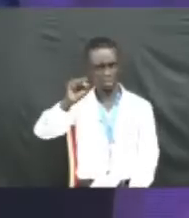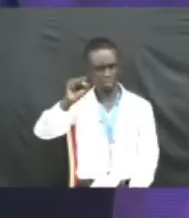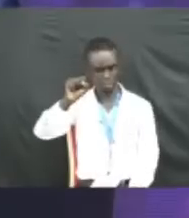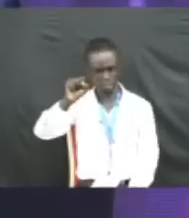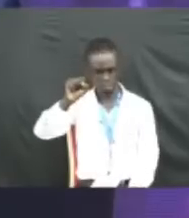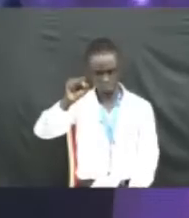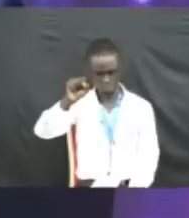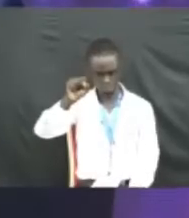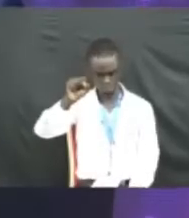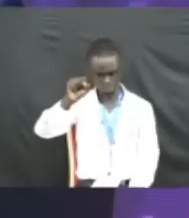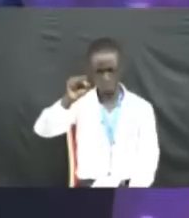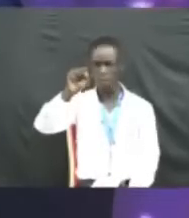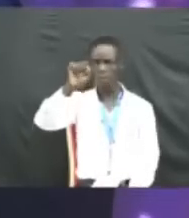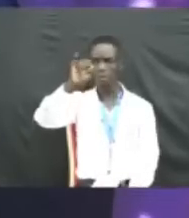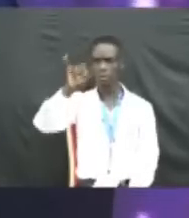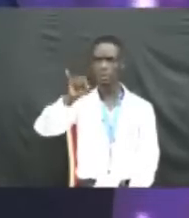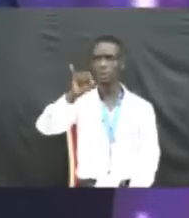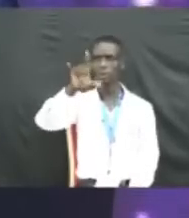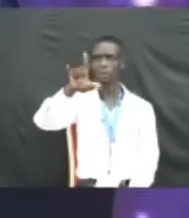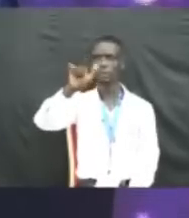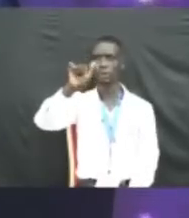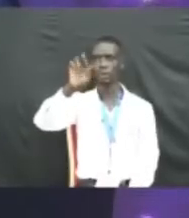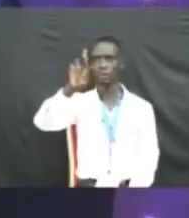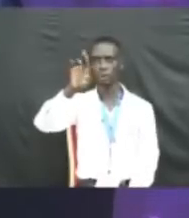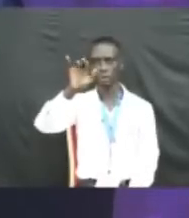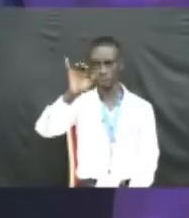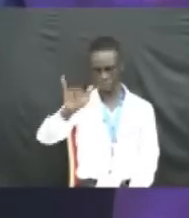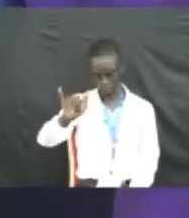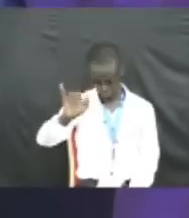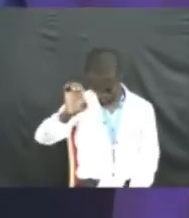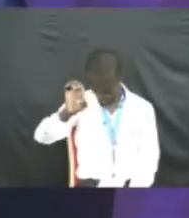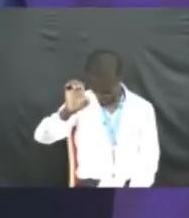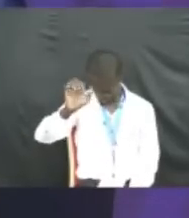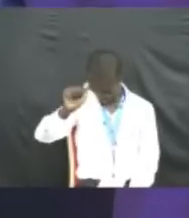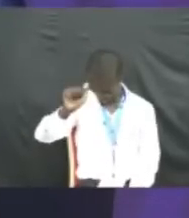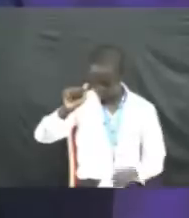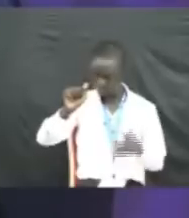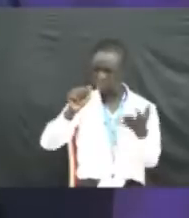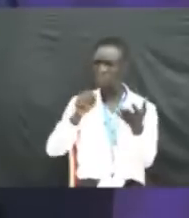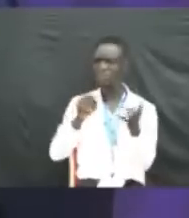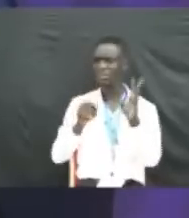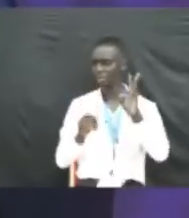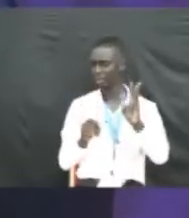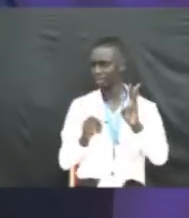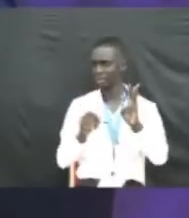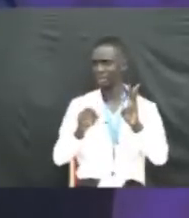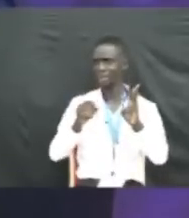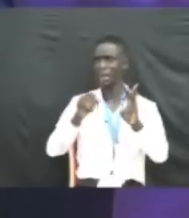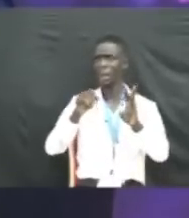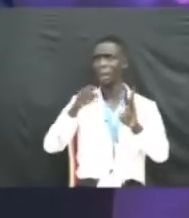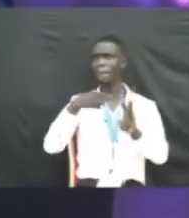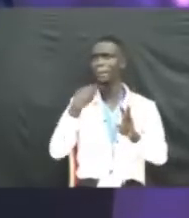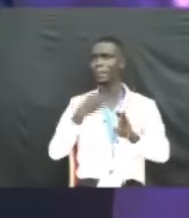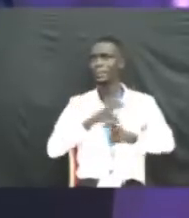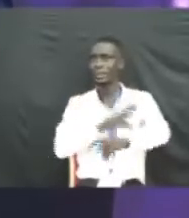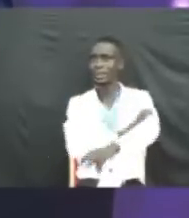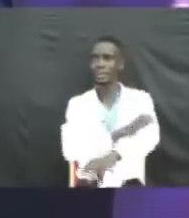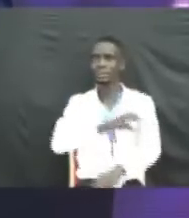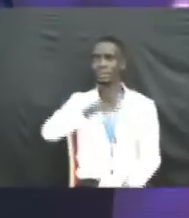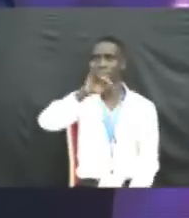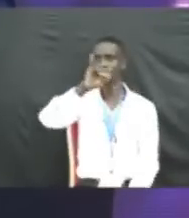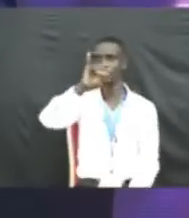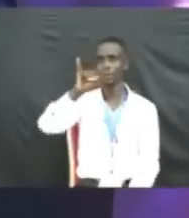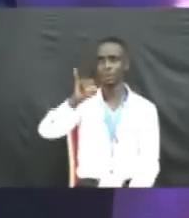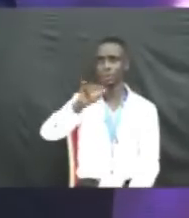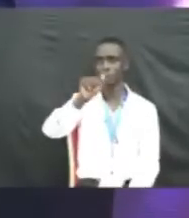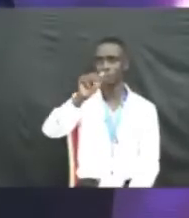Pastor Joe Reu of Entist, Pastor Captain Juul Jima also completed his